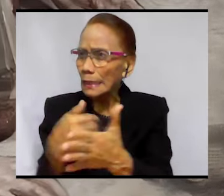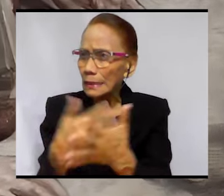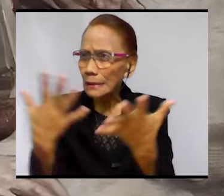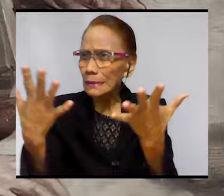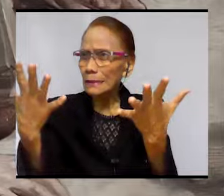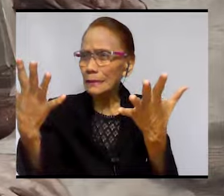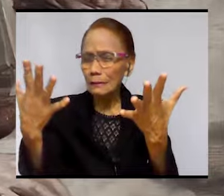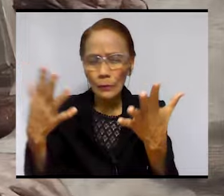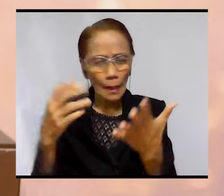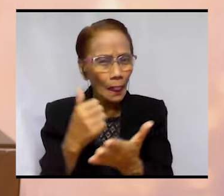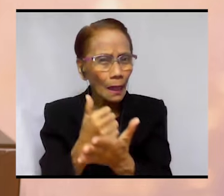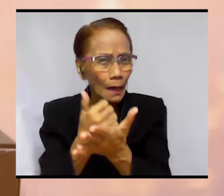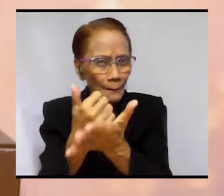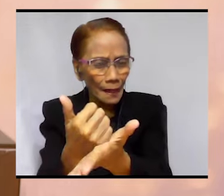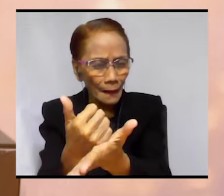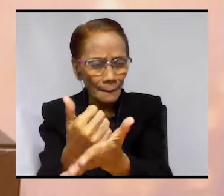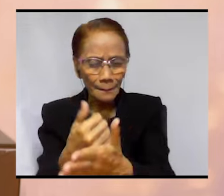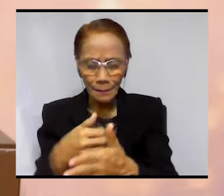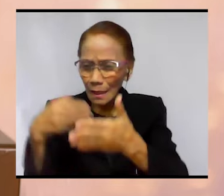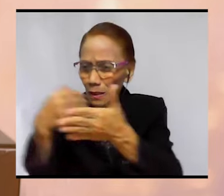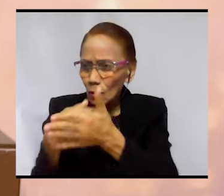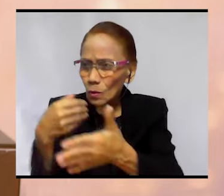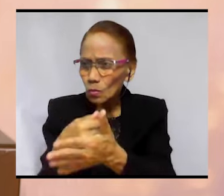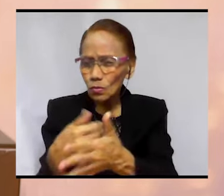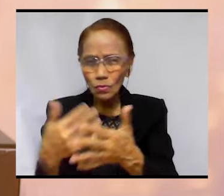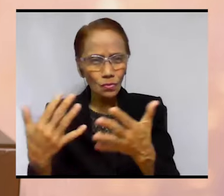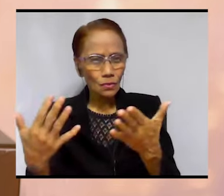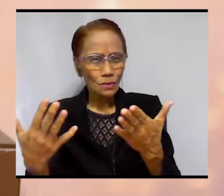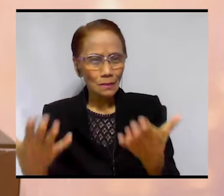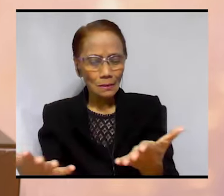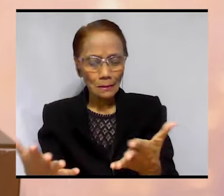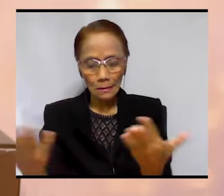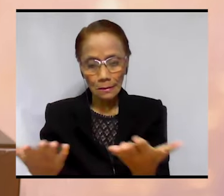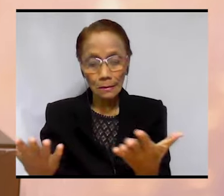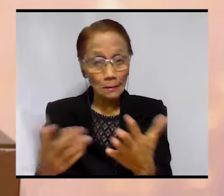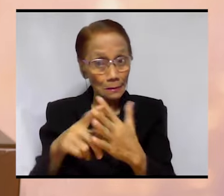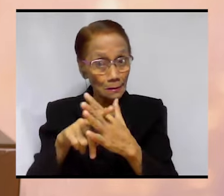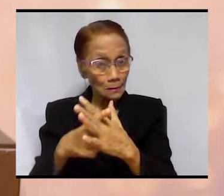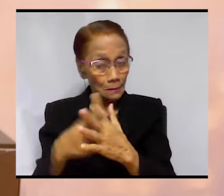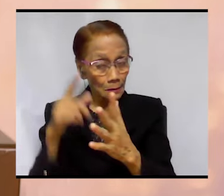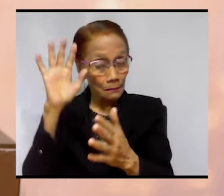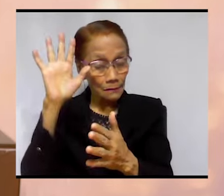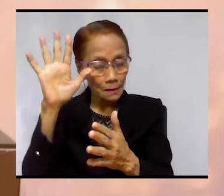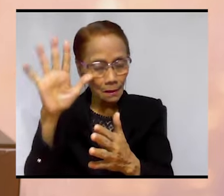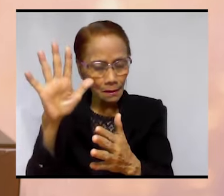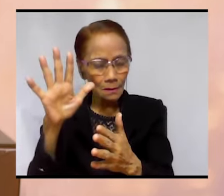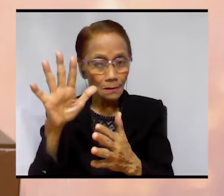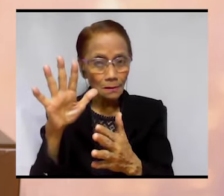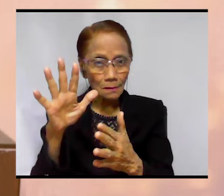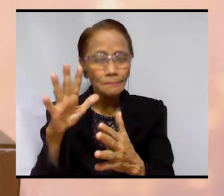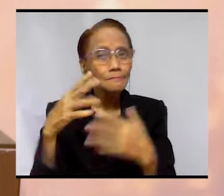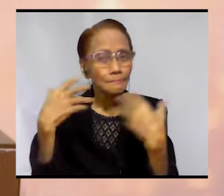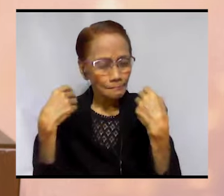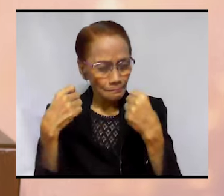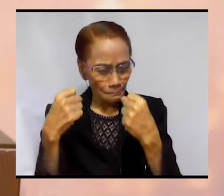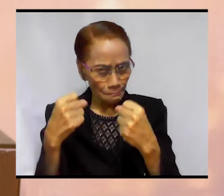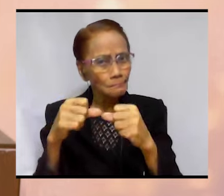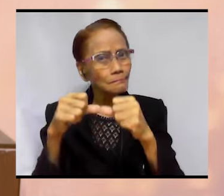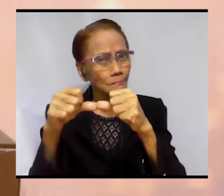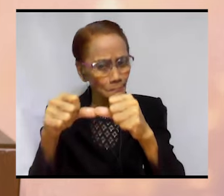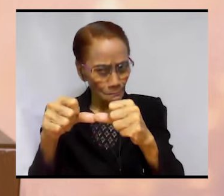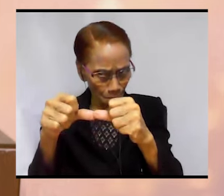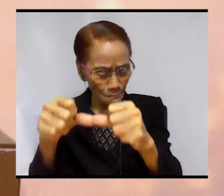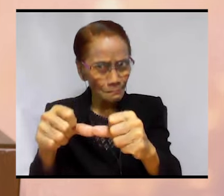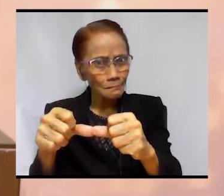will help him. This is the source of his strength. And he continues his mission. In